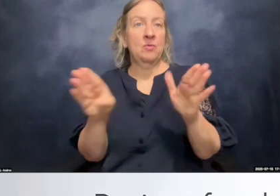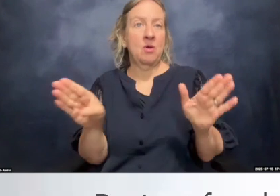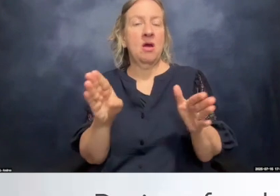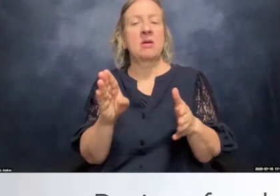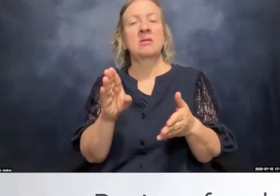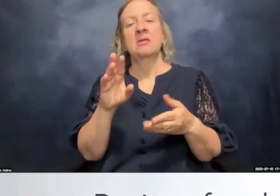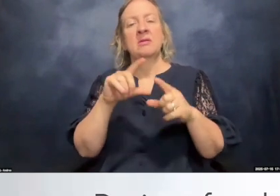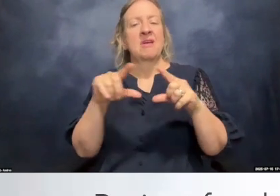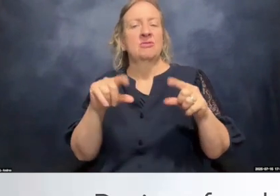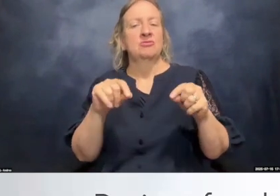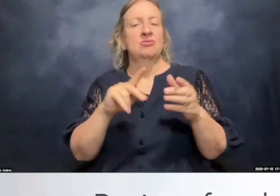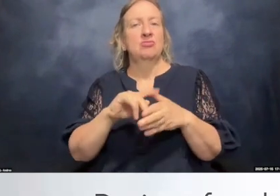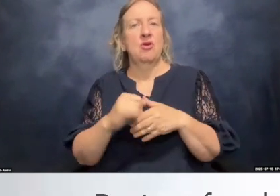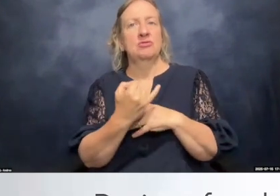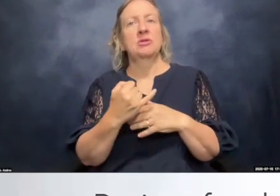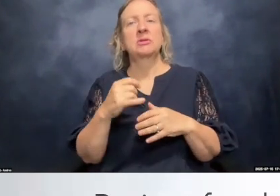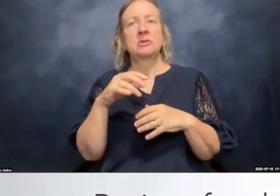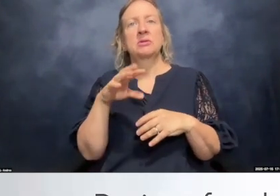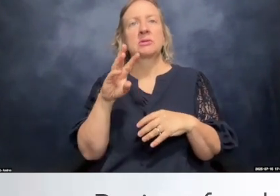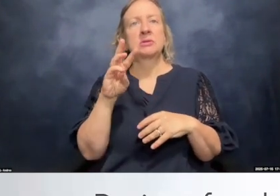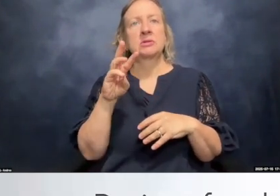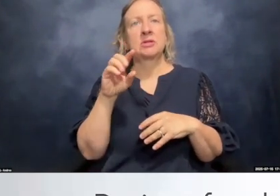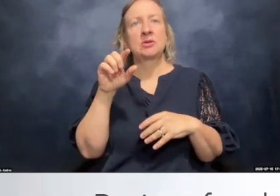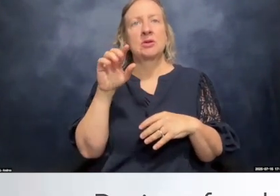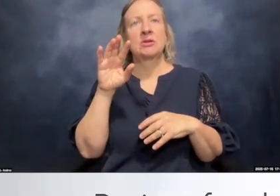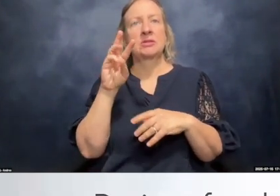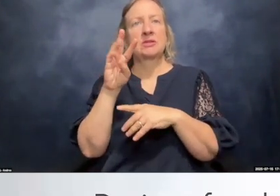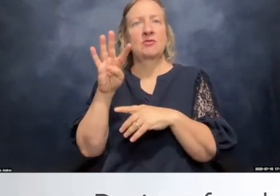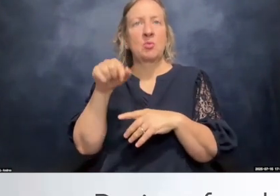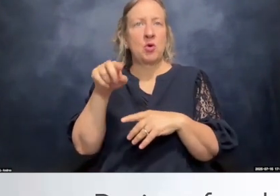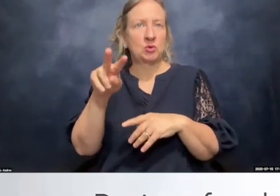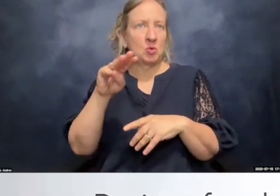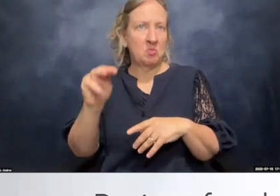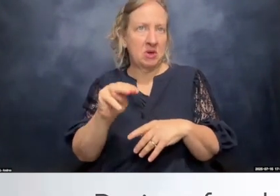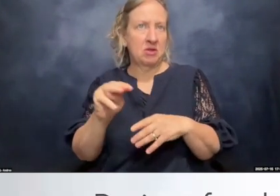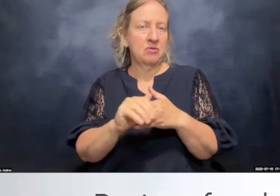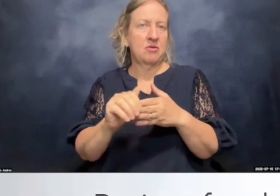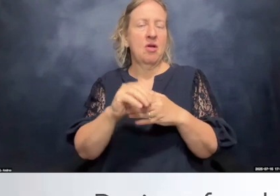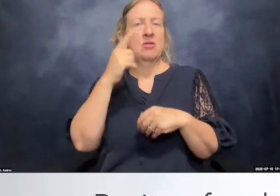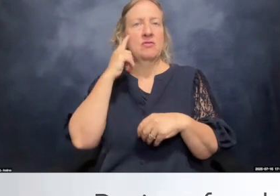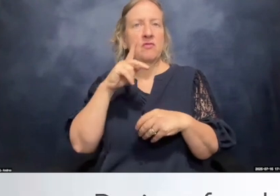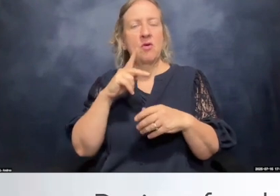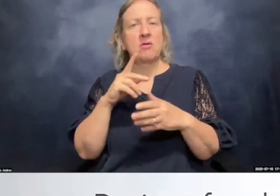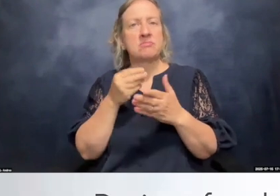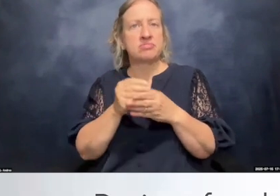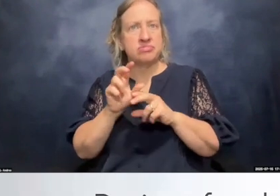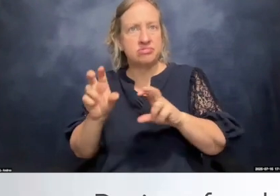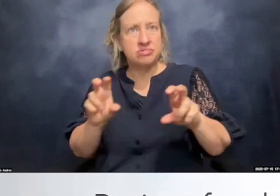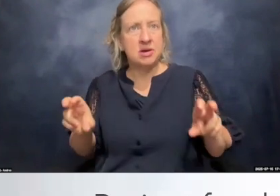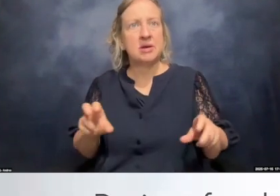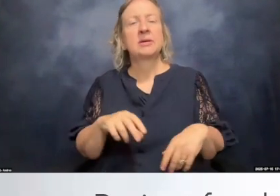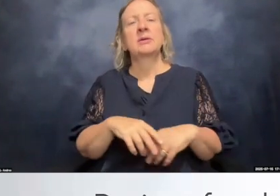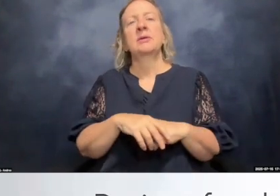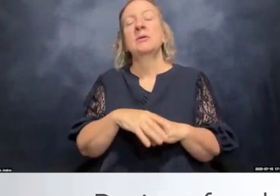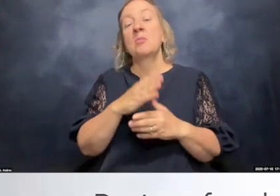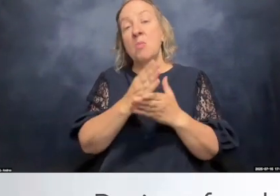has $64.2 million in project funds allocated to date for mobility project vouchers. A portion of